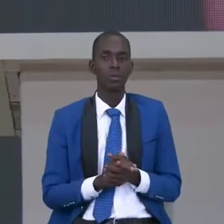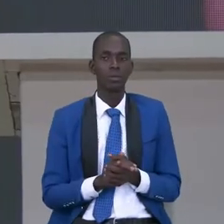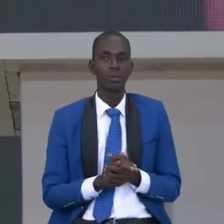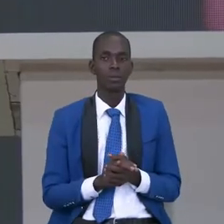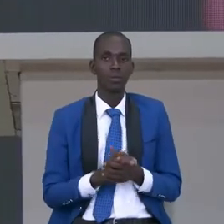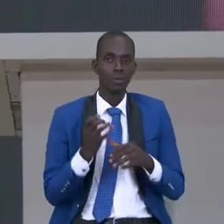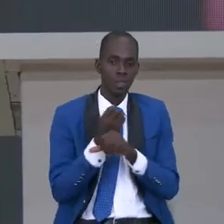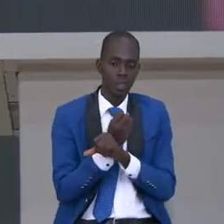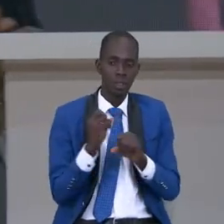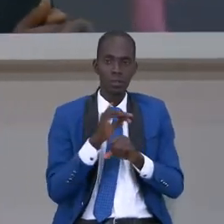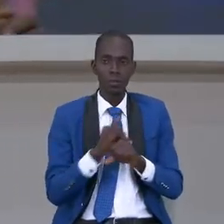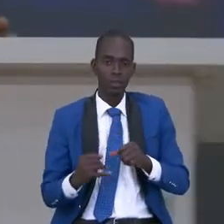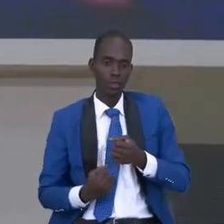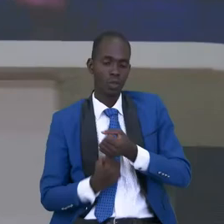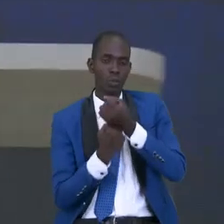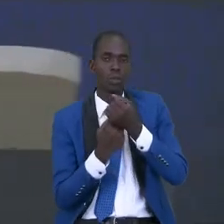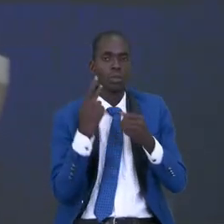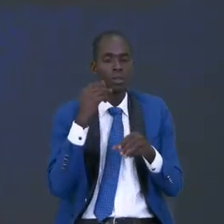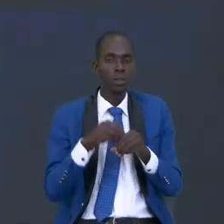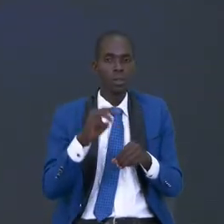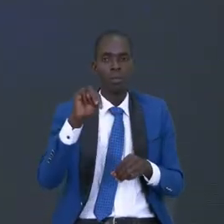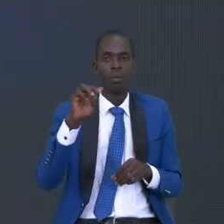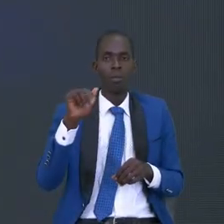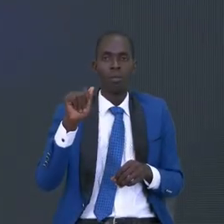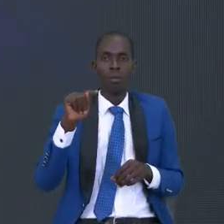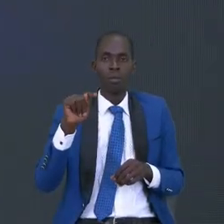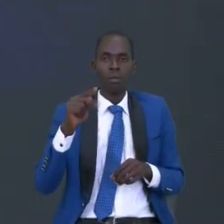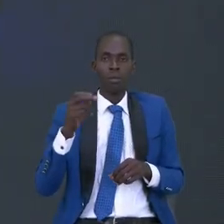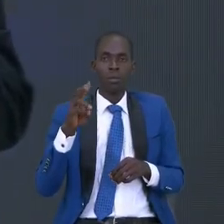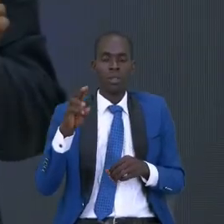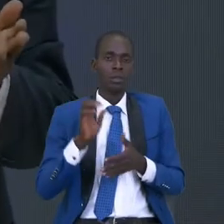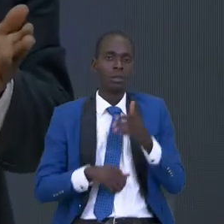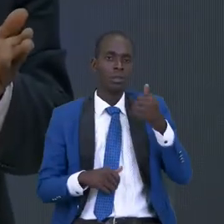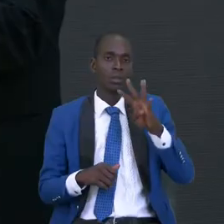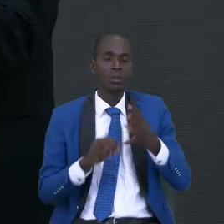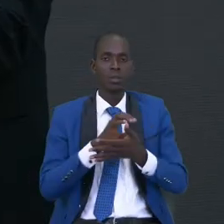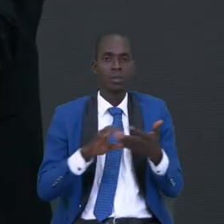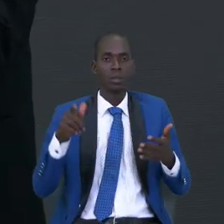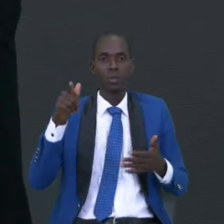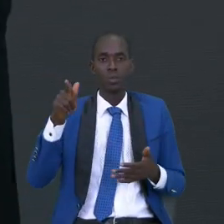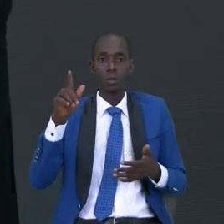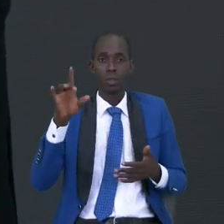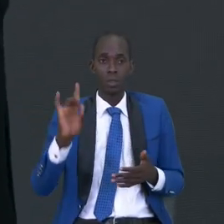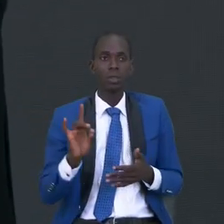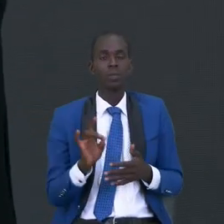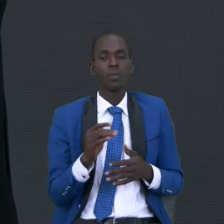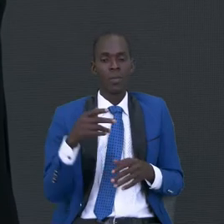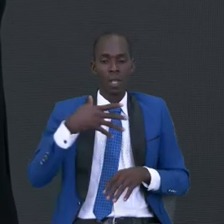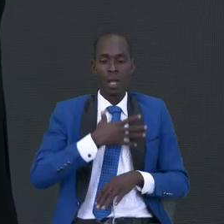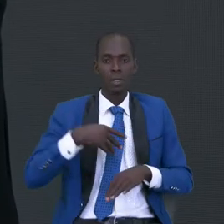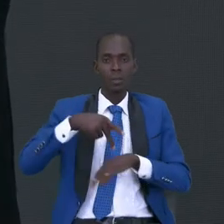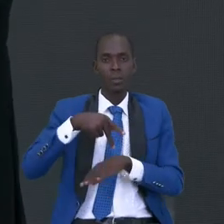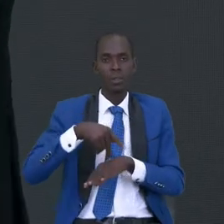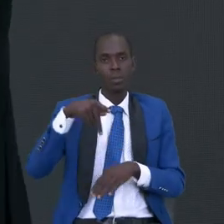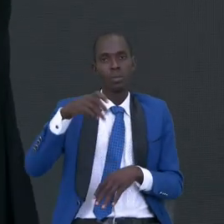saving succor. We're looking at Matthew 14, verse 28, Peter answered him and said,